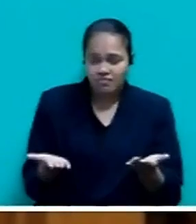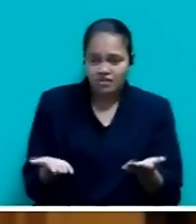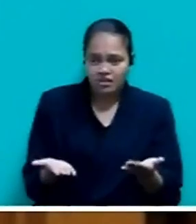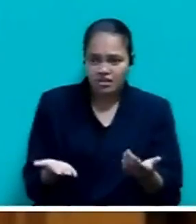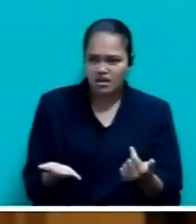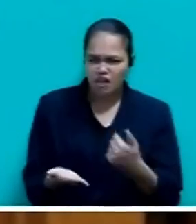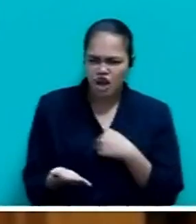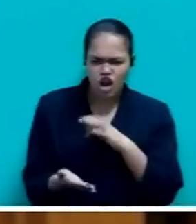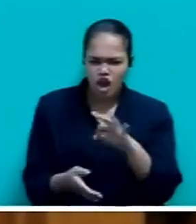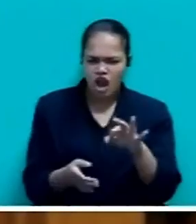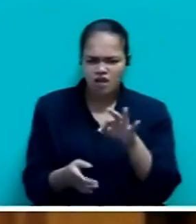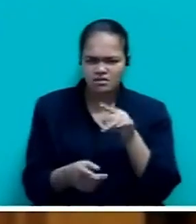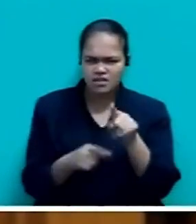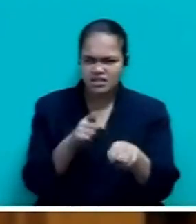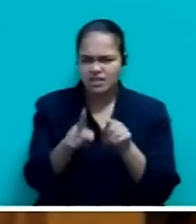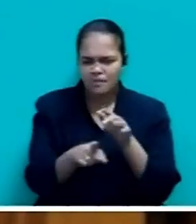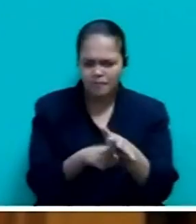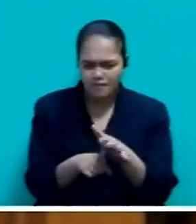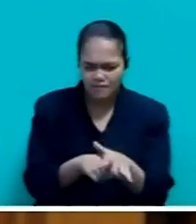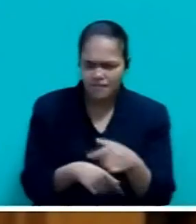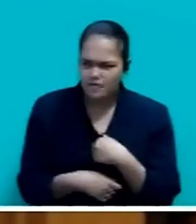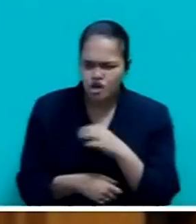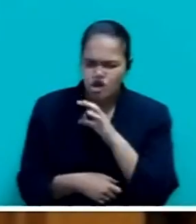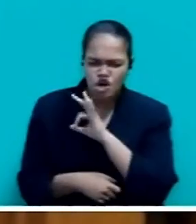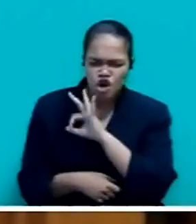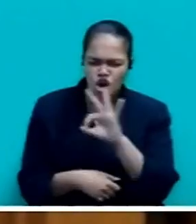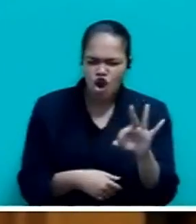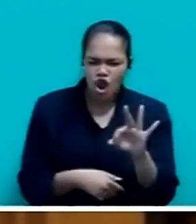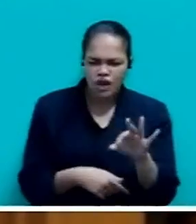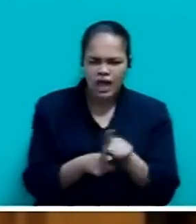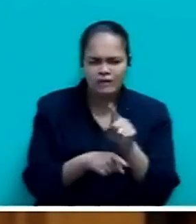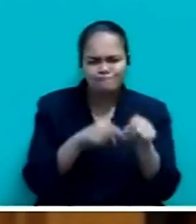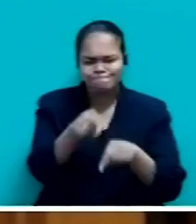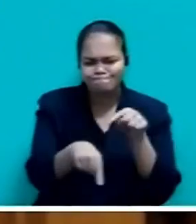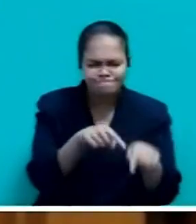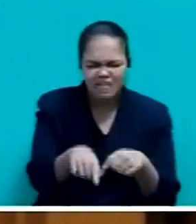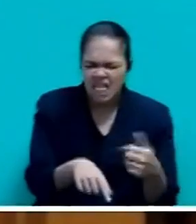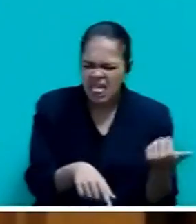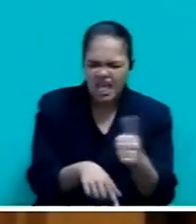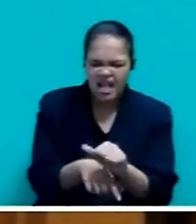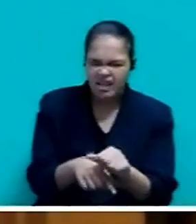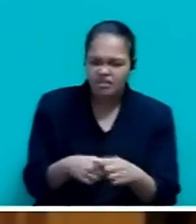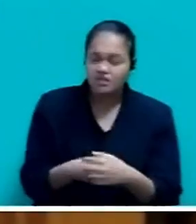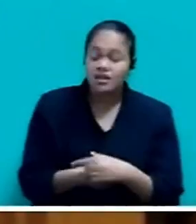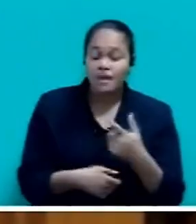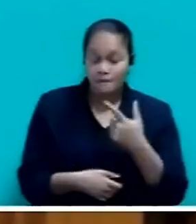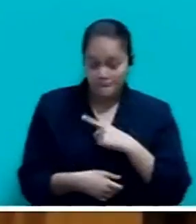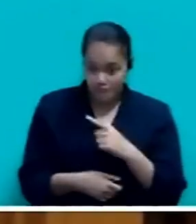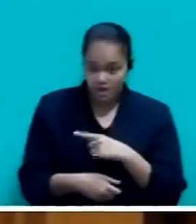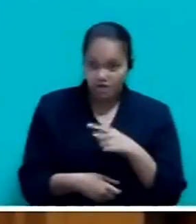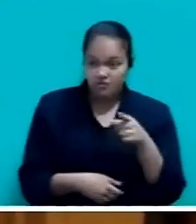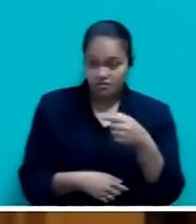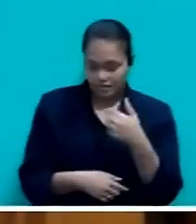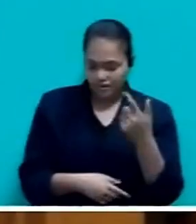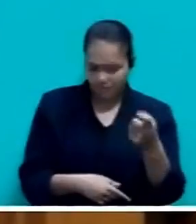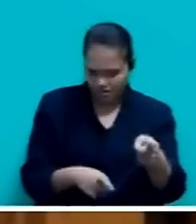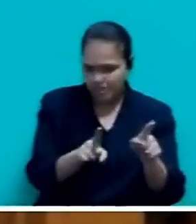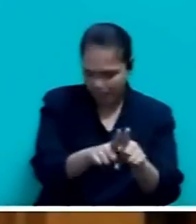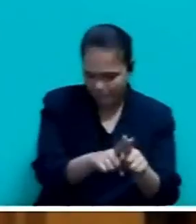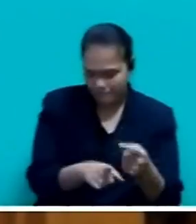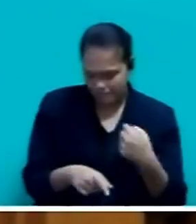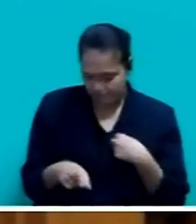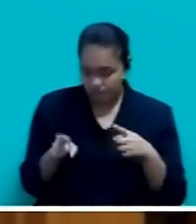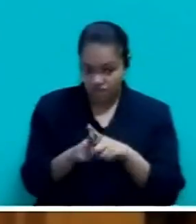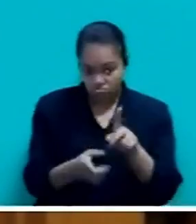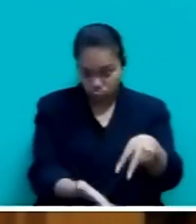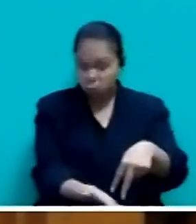him. I'm not insulting him, sir. Not by any means. No, He's had his say, let me have mine. Yes. If he wants to